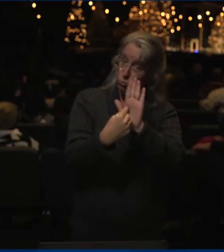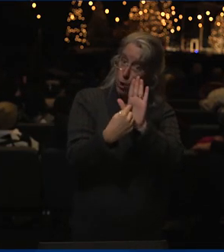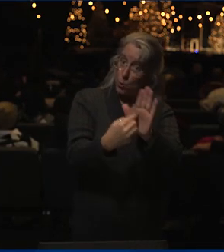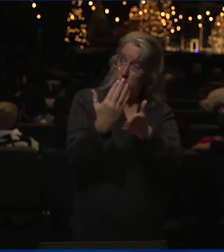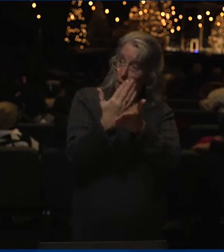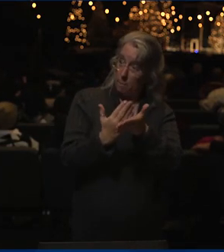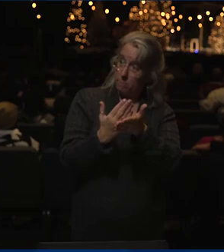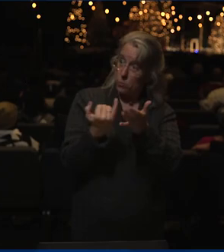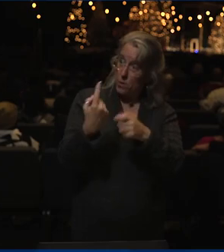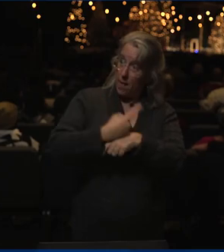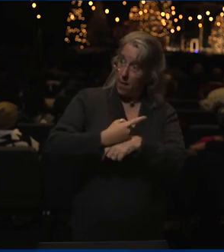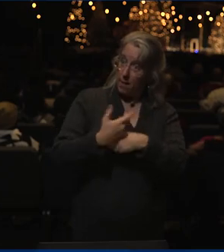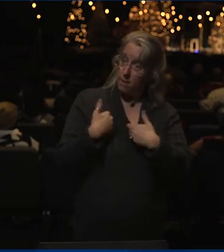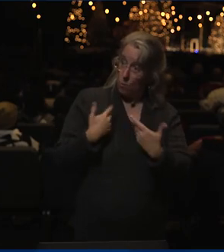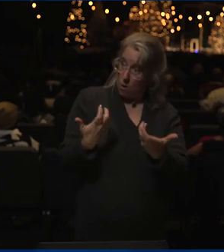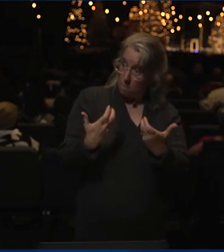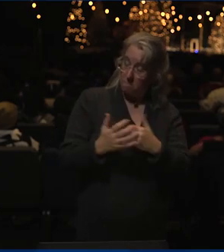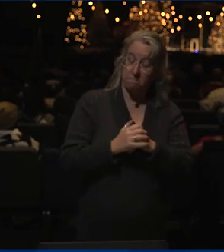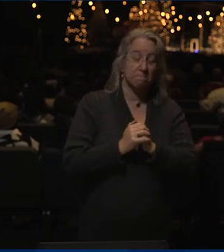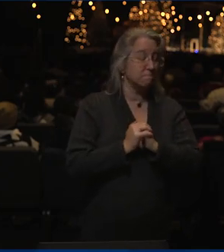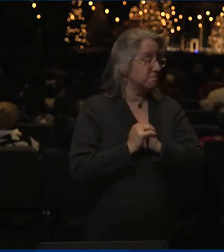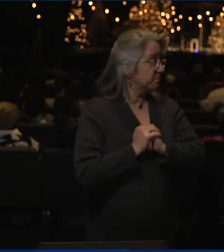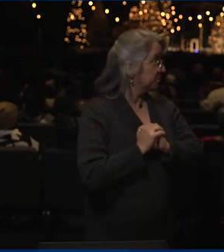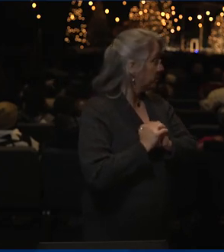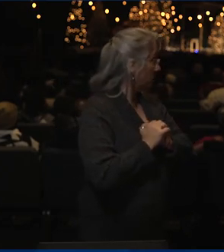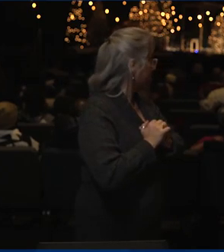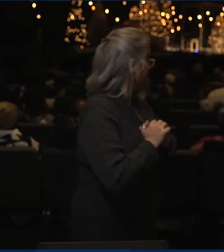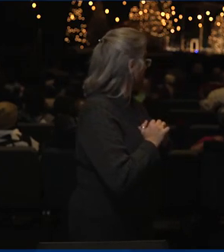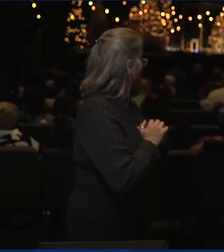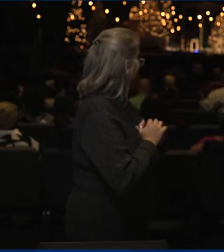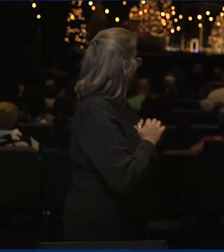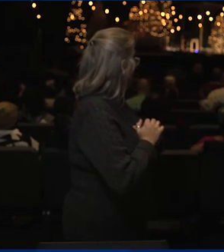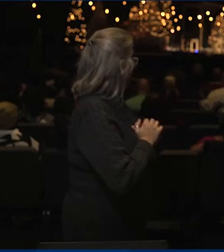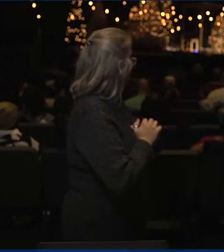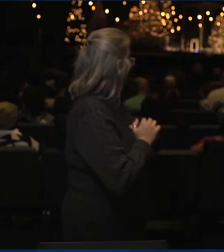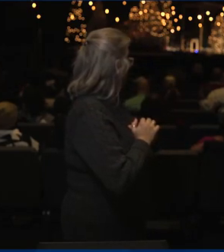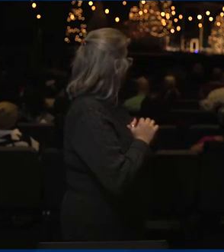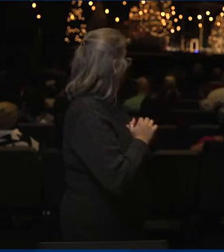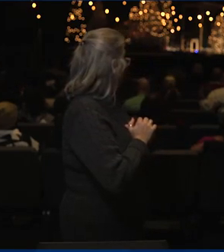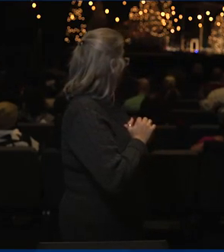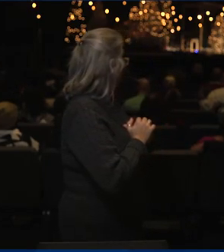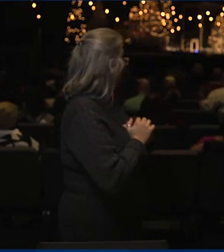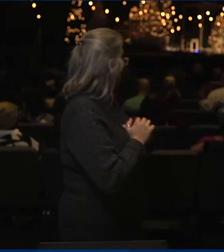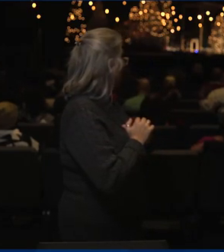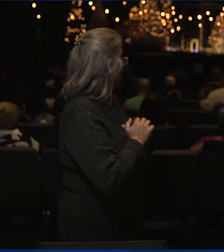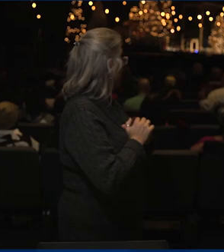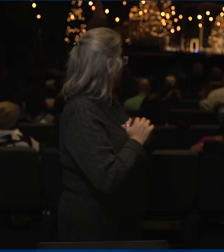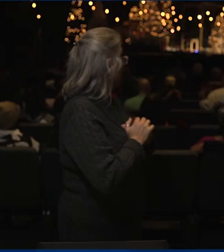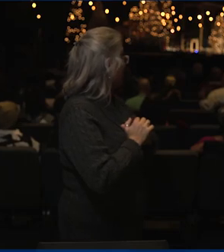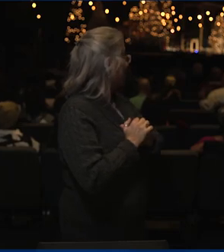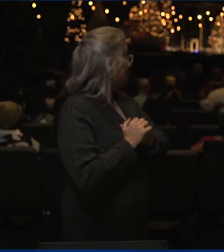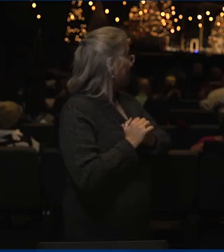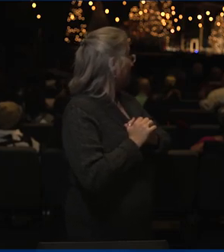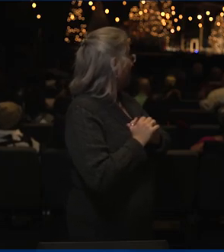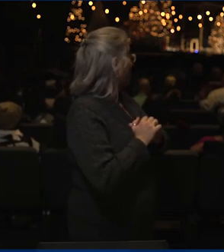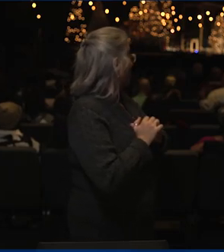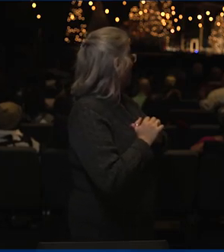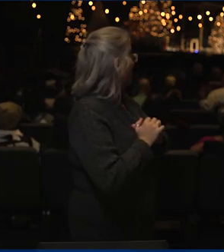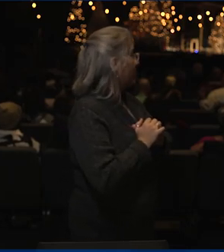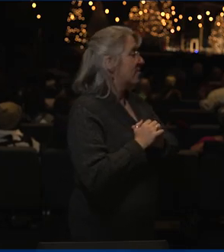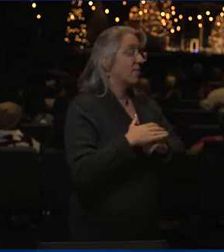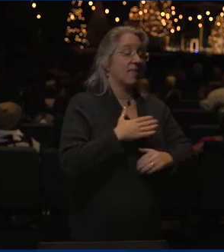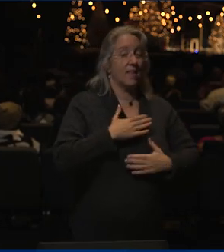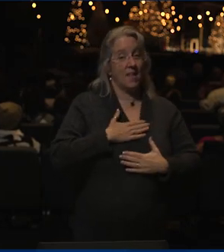today. Some of my treasures. First of all, this is my cookie treasure. My friend